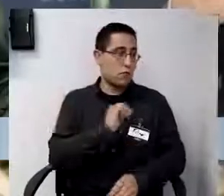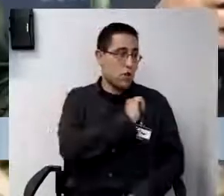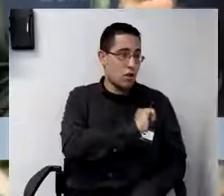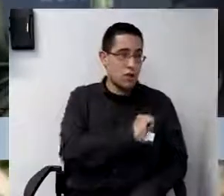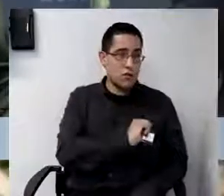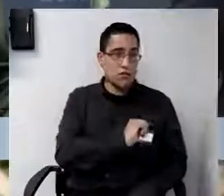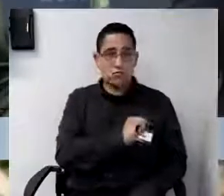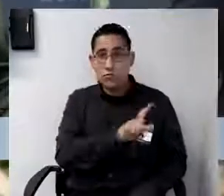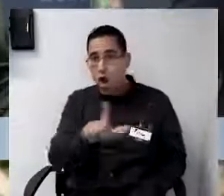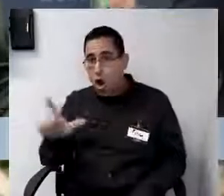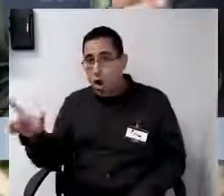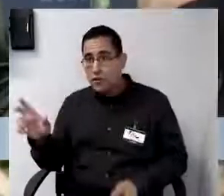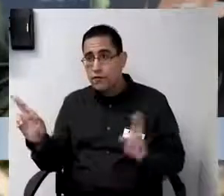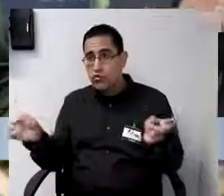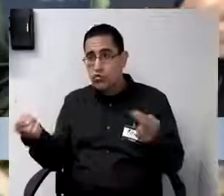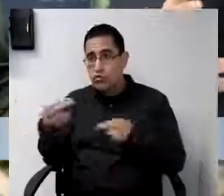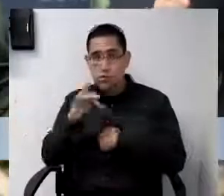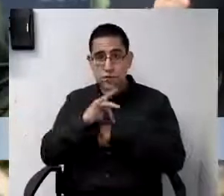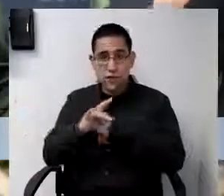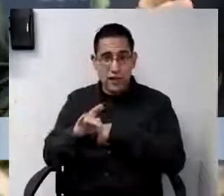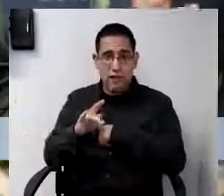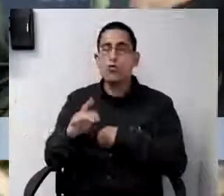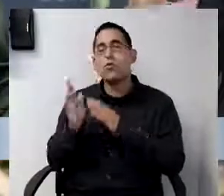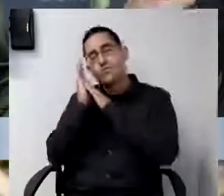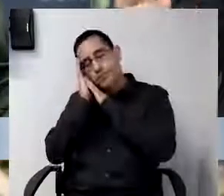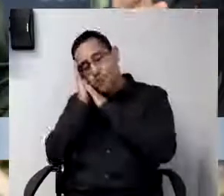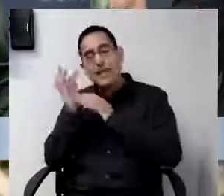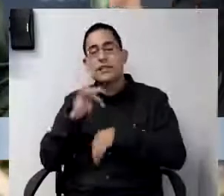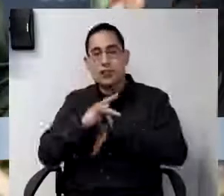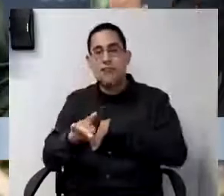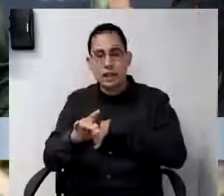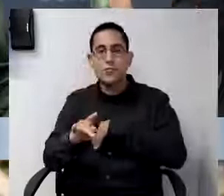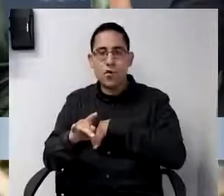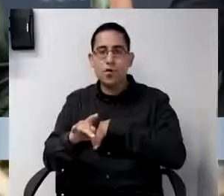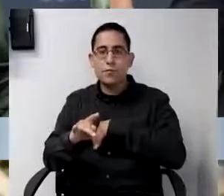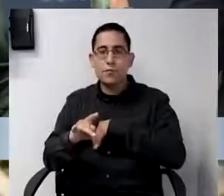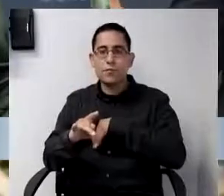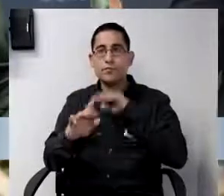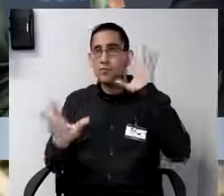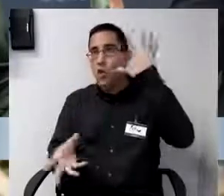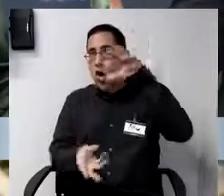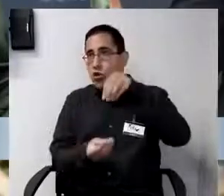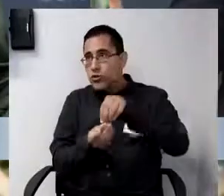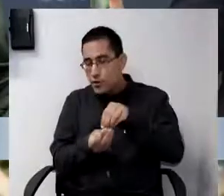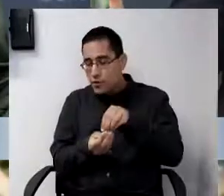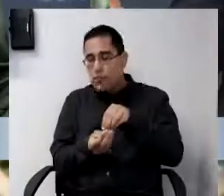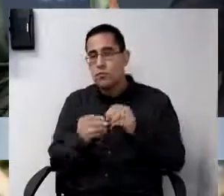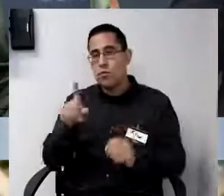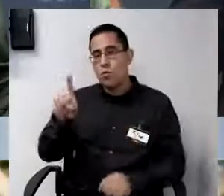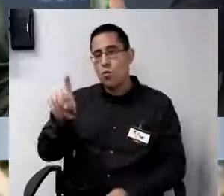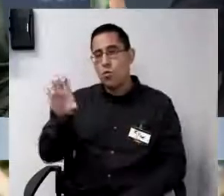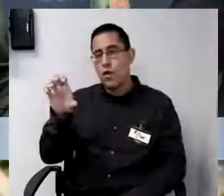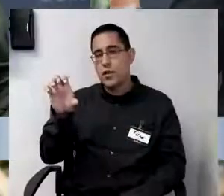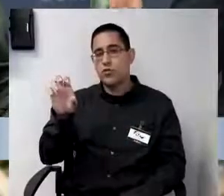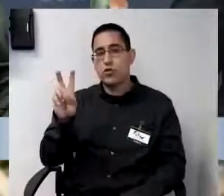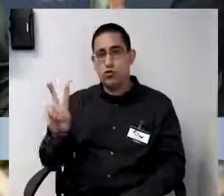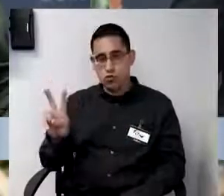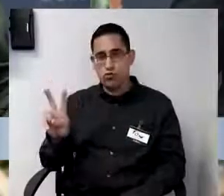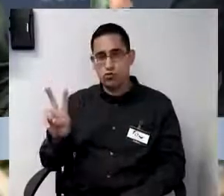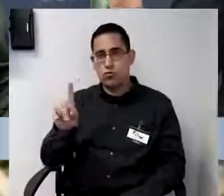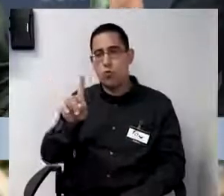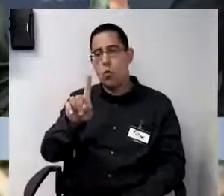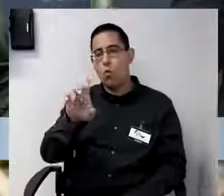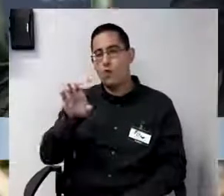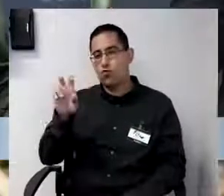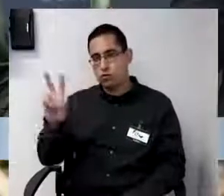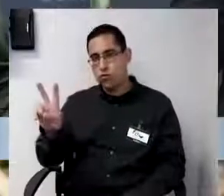and that's where we would surge to. If we had to, we actually have 102 additional physical